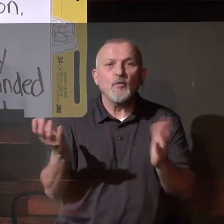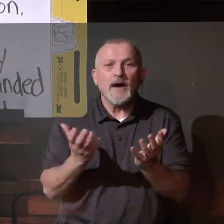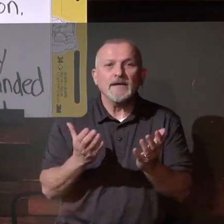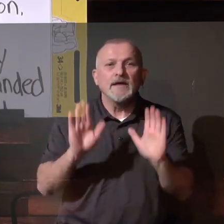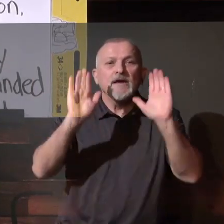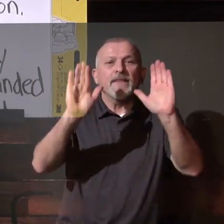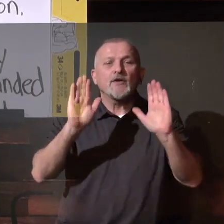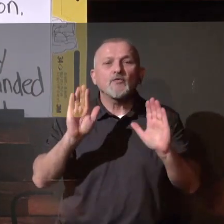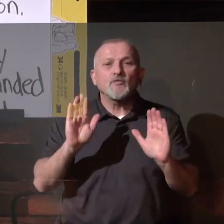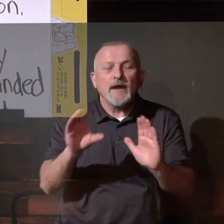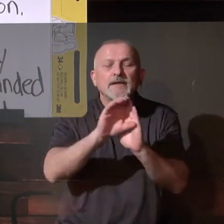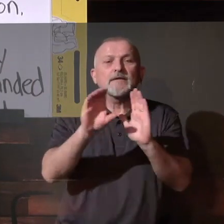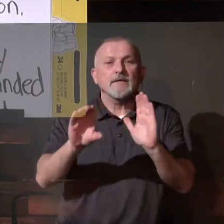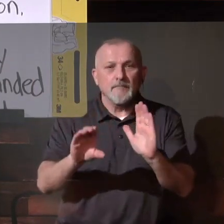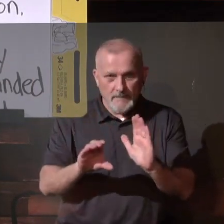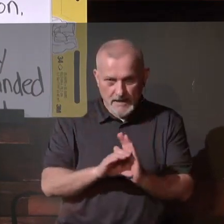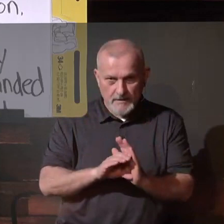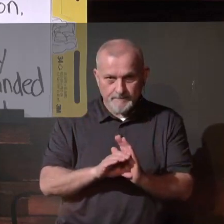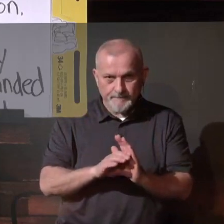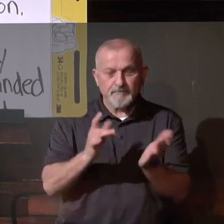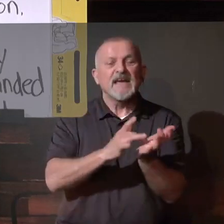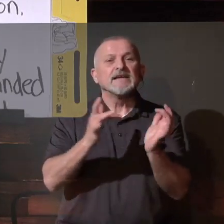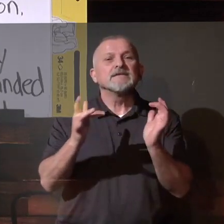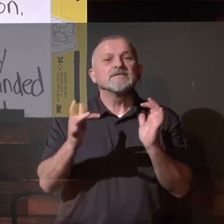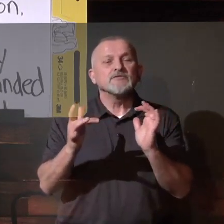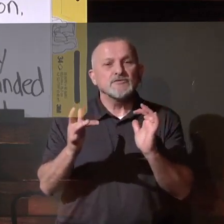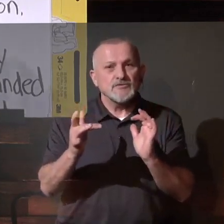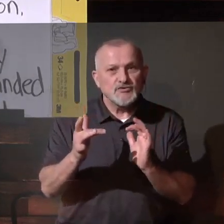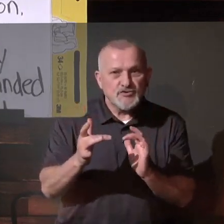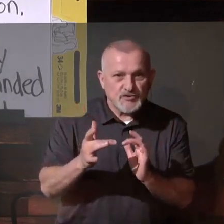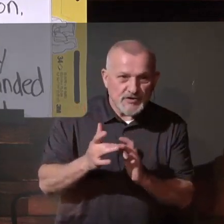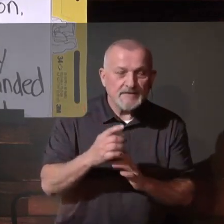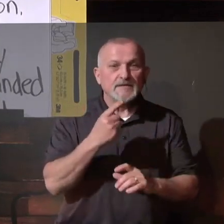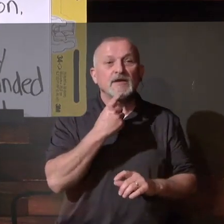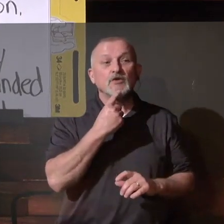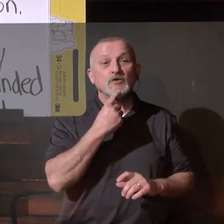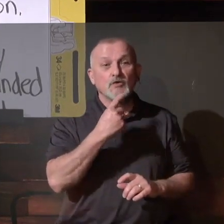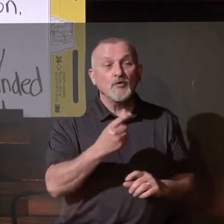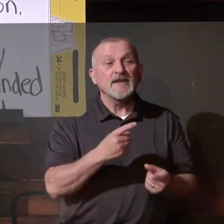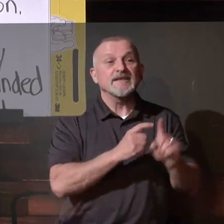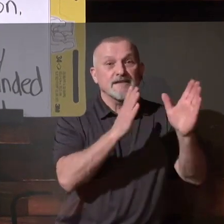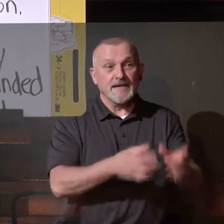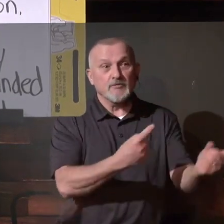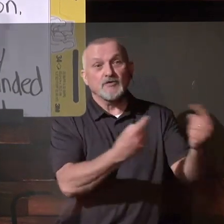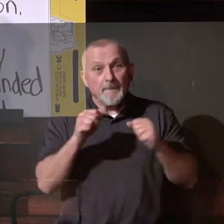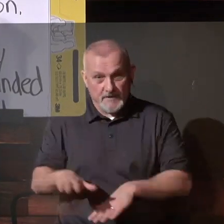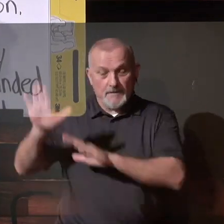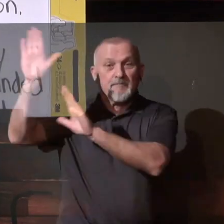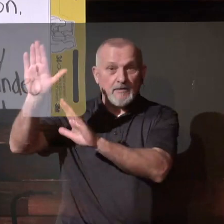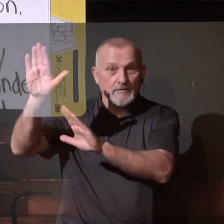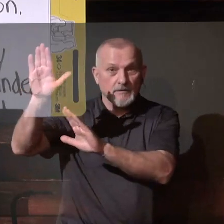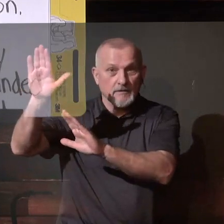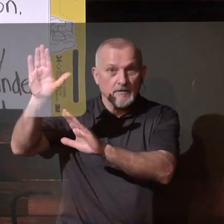Commission. This was the thing that He ordered His disciples to the hillside of Galilee to tell Him this. This has got to be